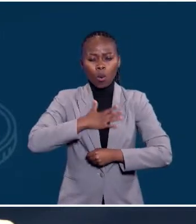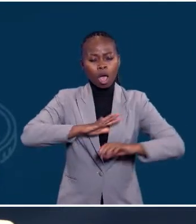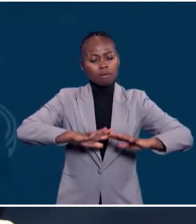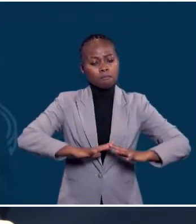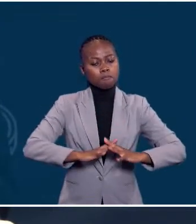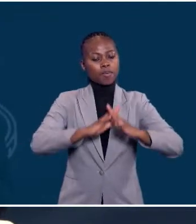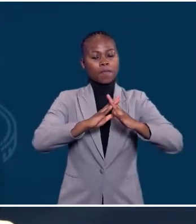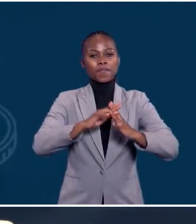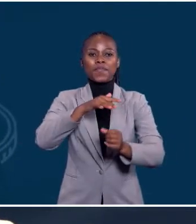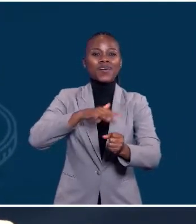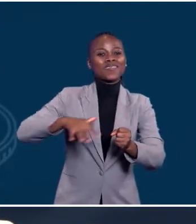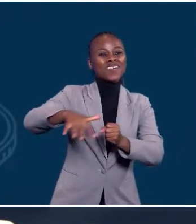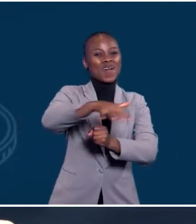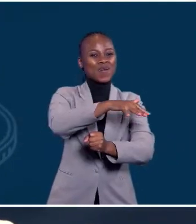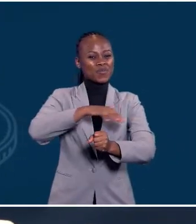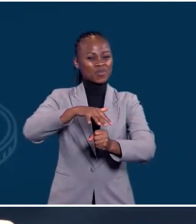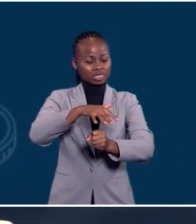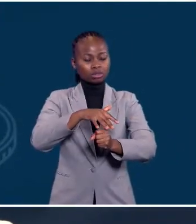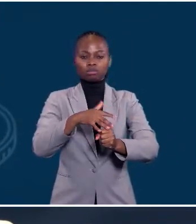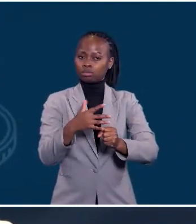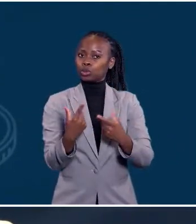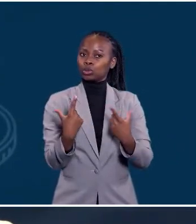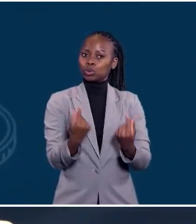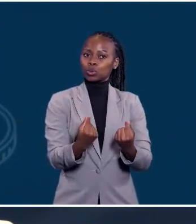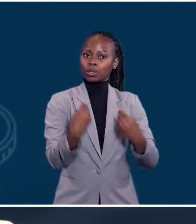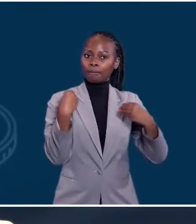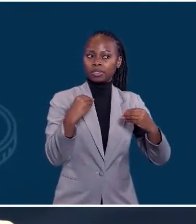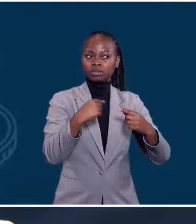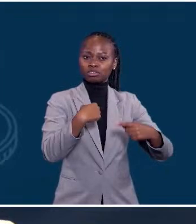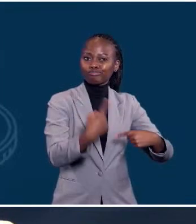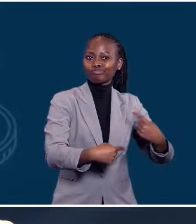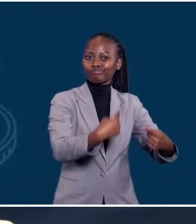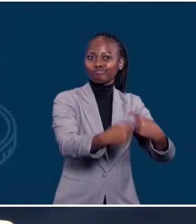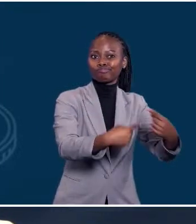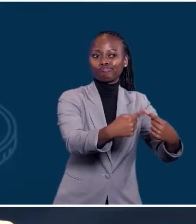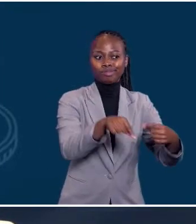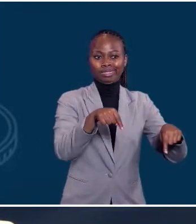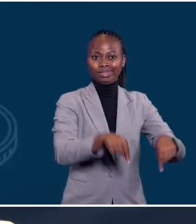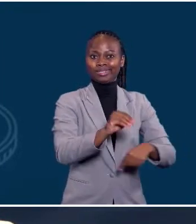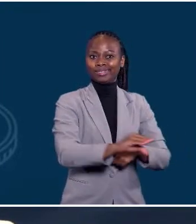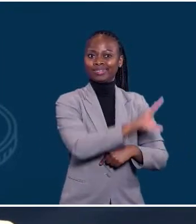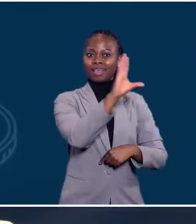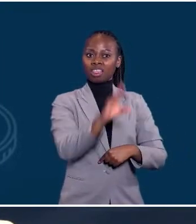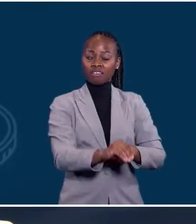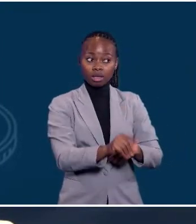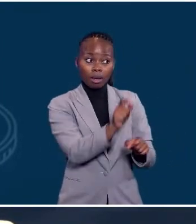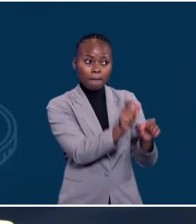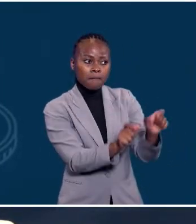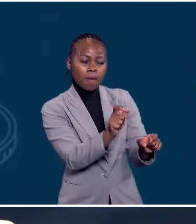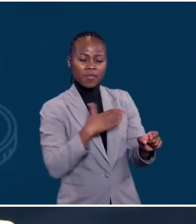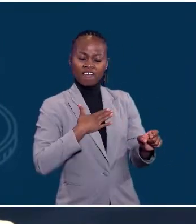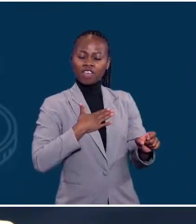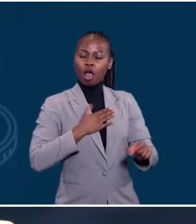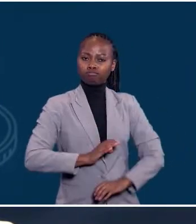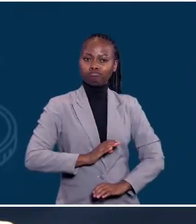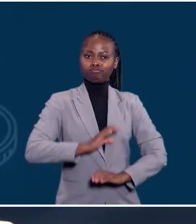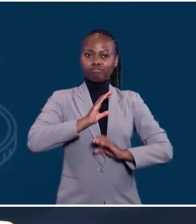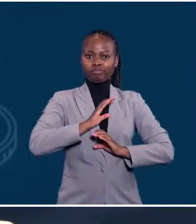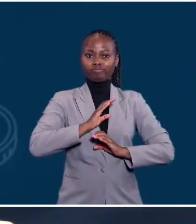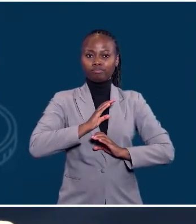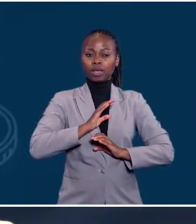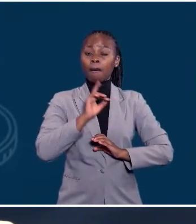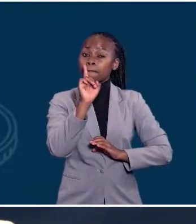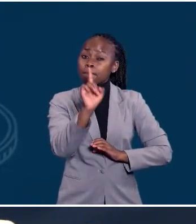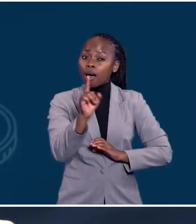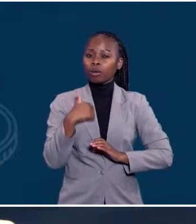environment for conducting business in our country. We will remain cautious as